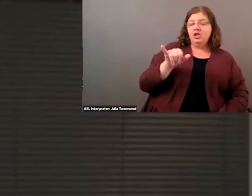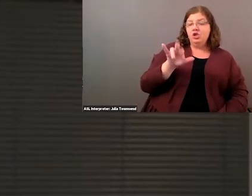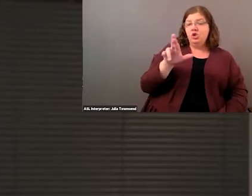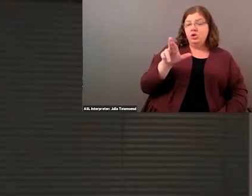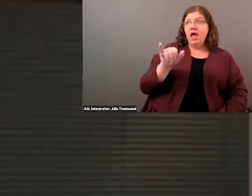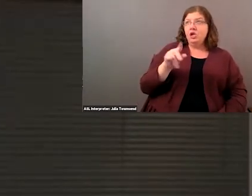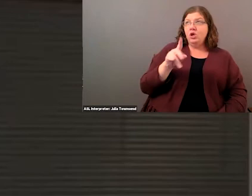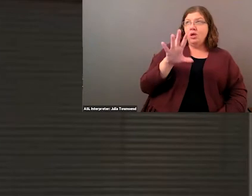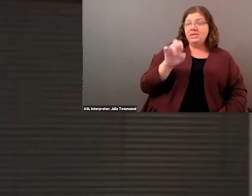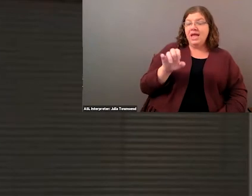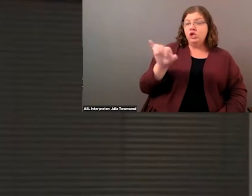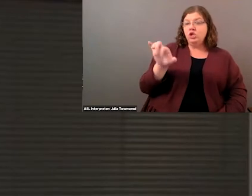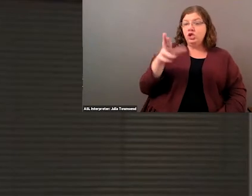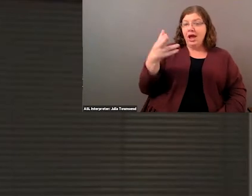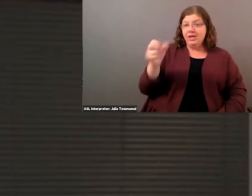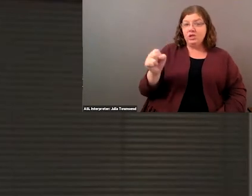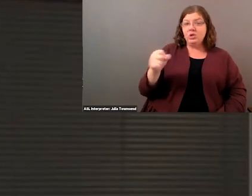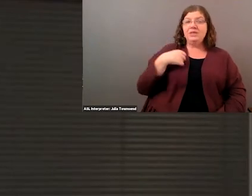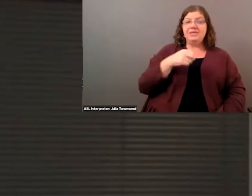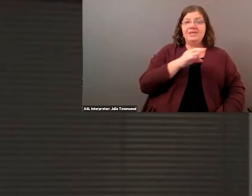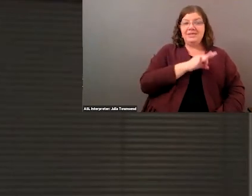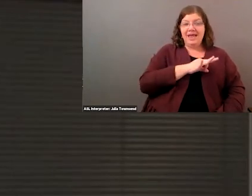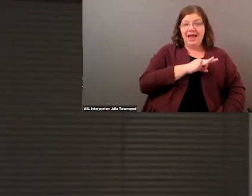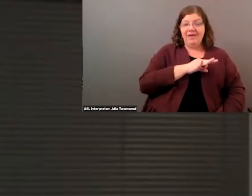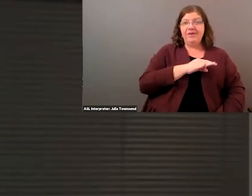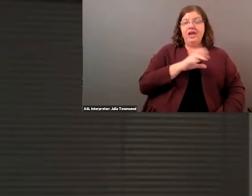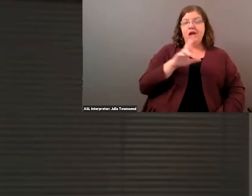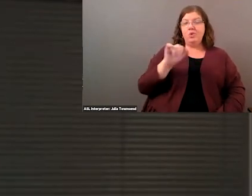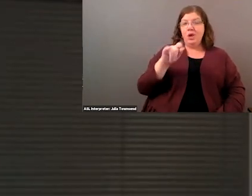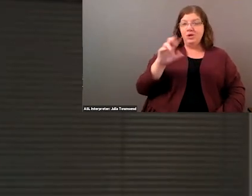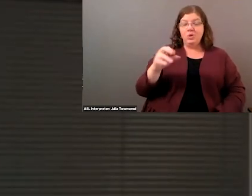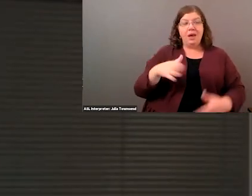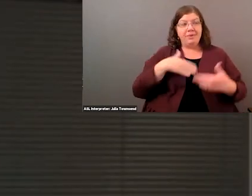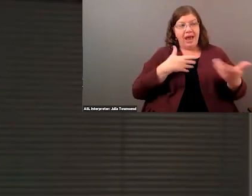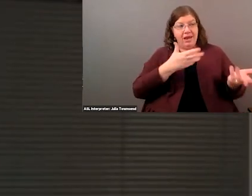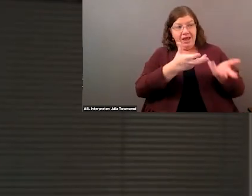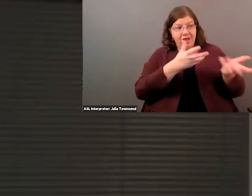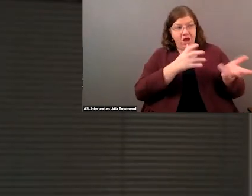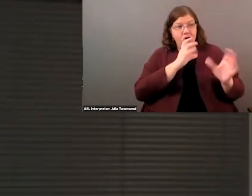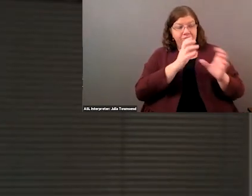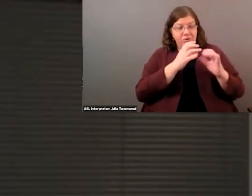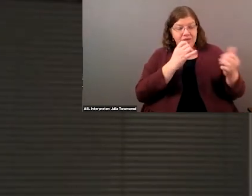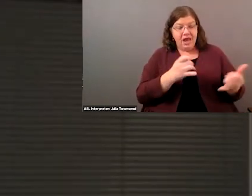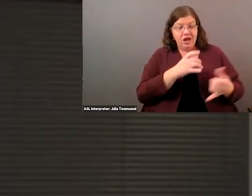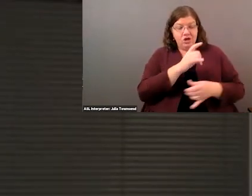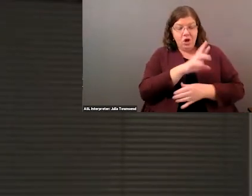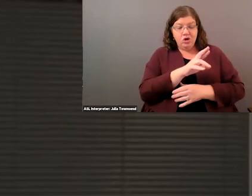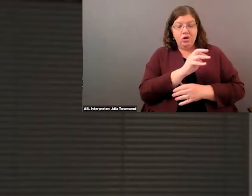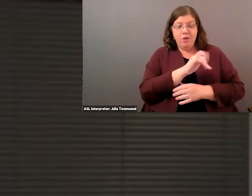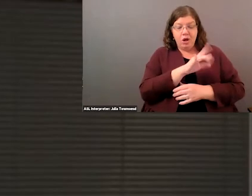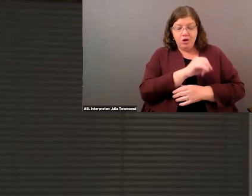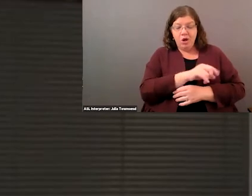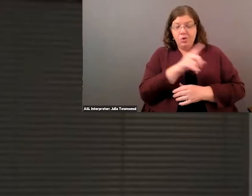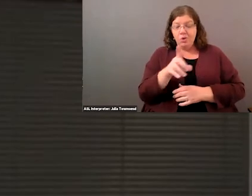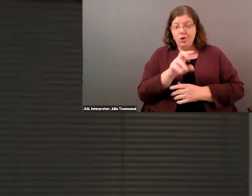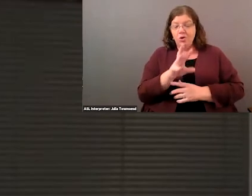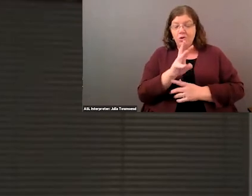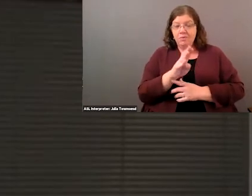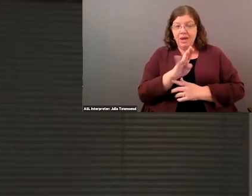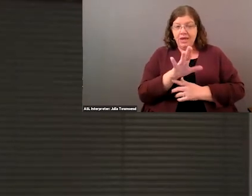Dr. Maldonado and Dr. Becchio, because in looking at the admin ratio of all the junior